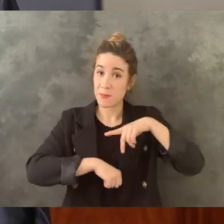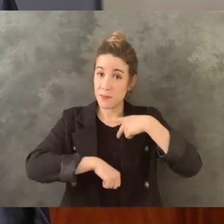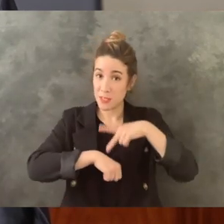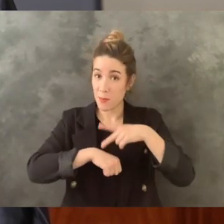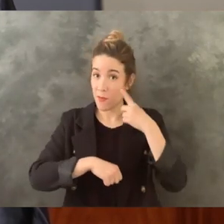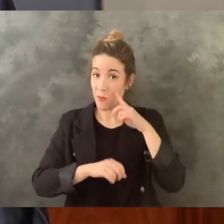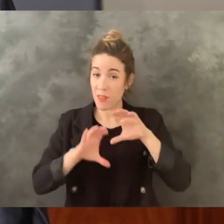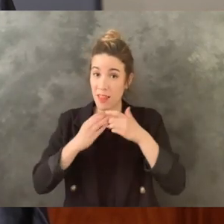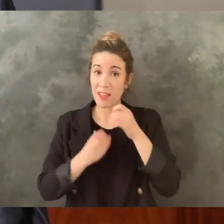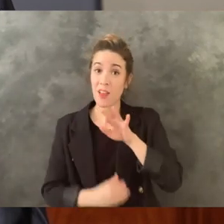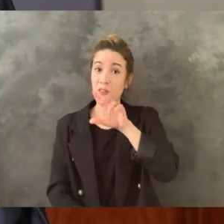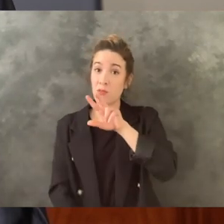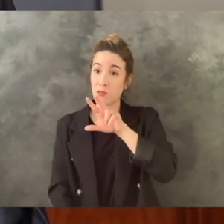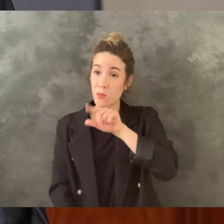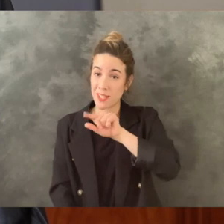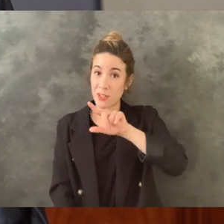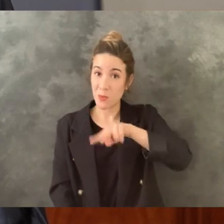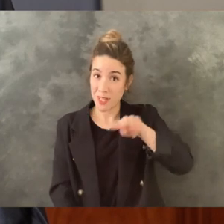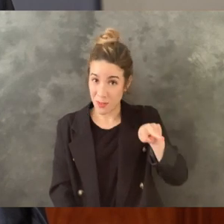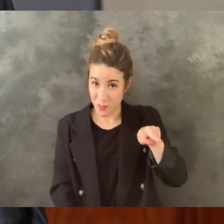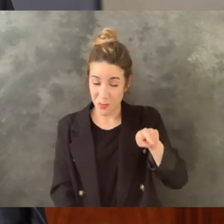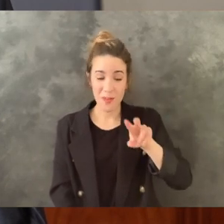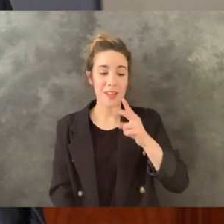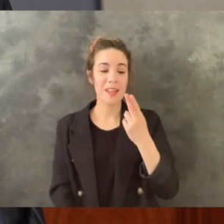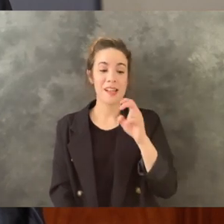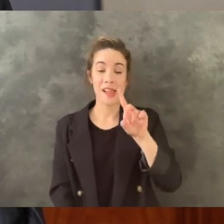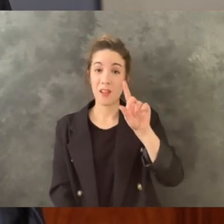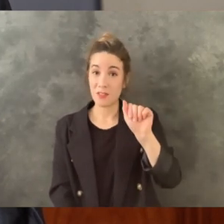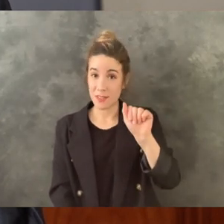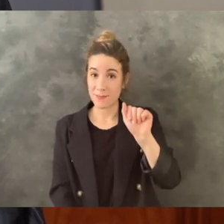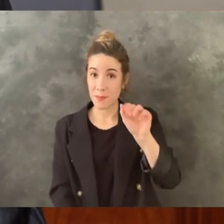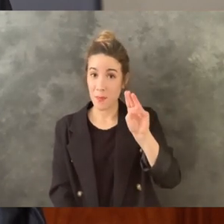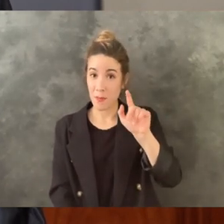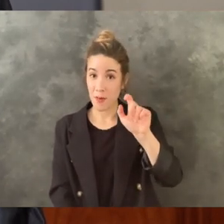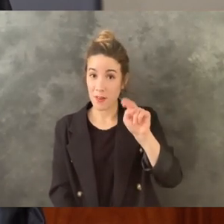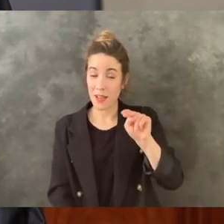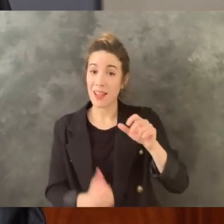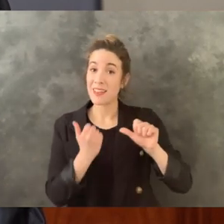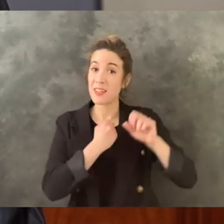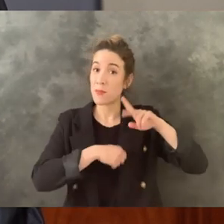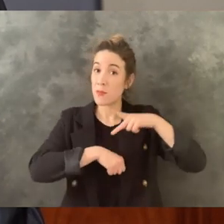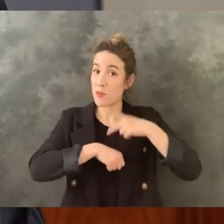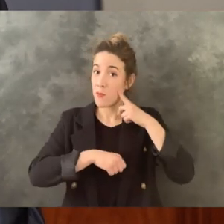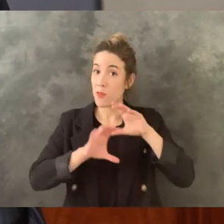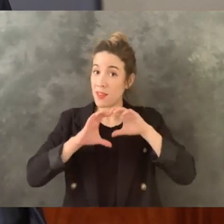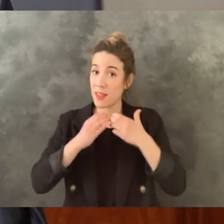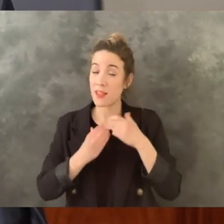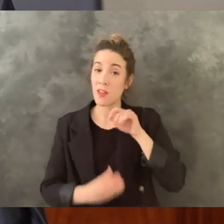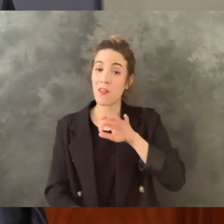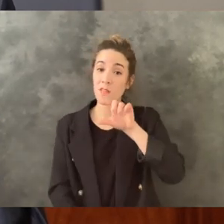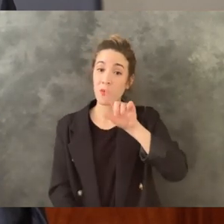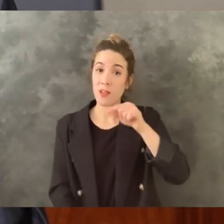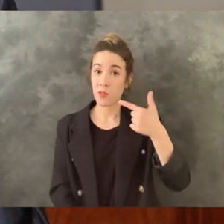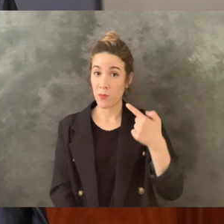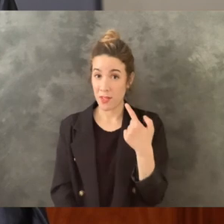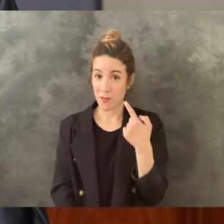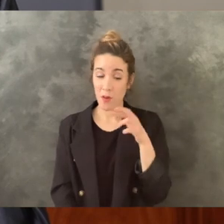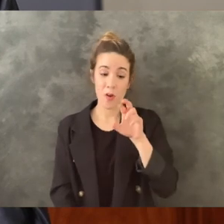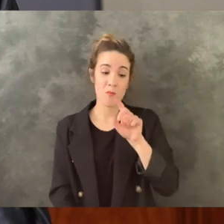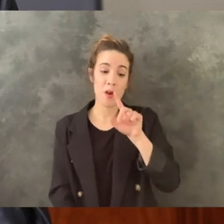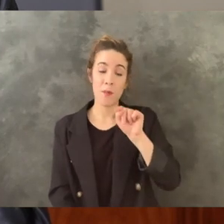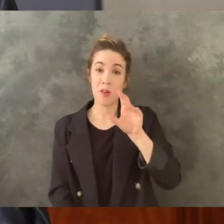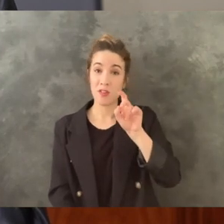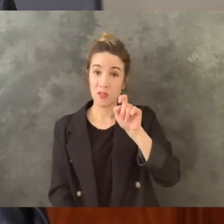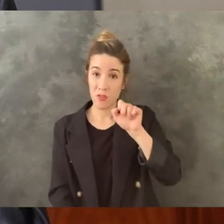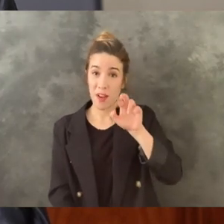Principal for the Class of 2022, Mrs. Hilda Martin. Assistant Principal for the Class of 2021, Mr.